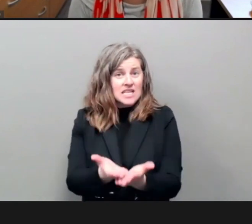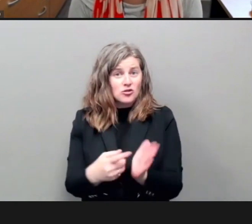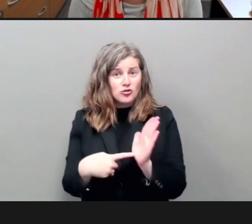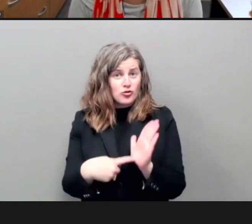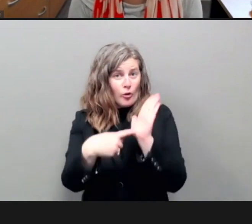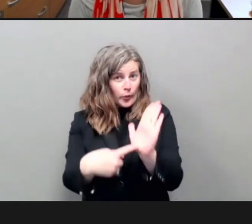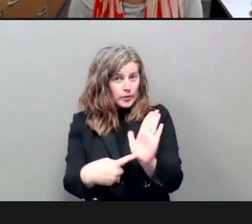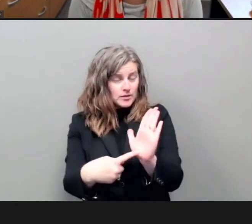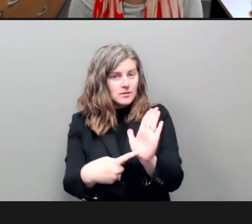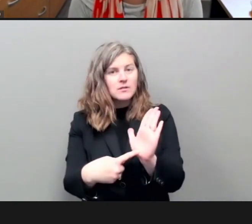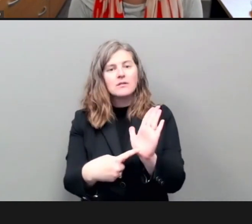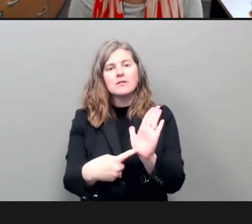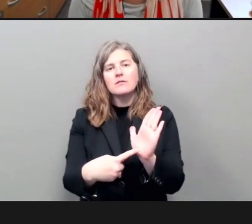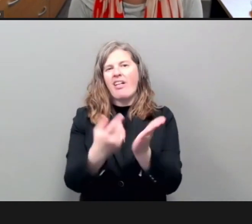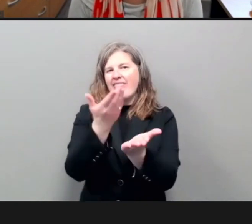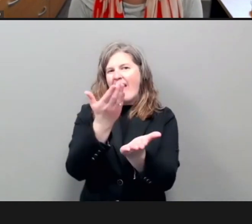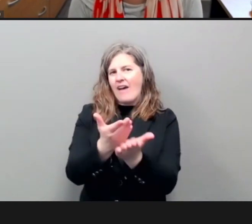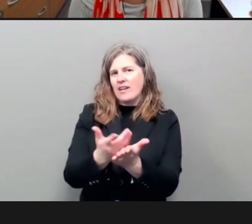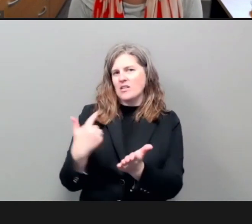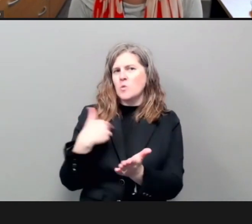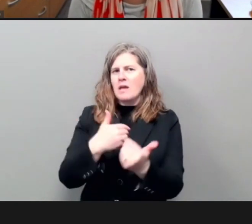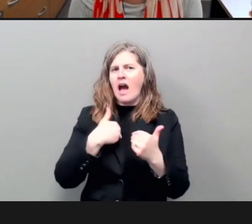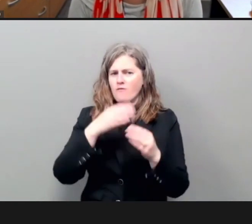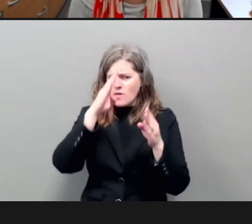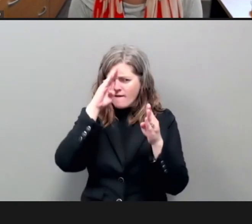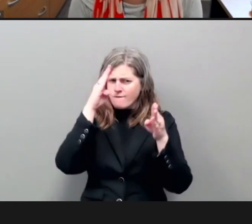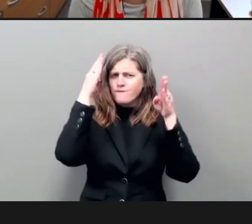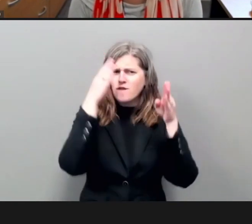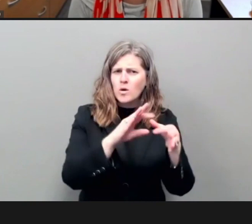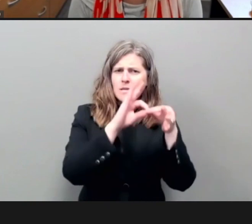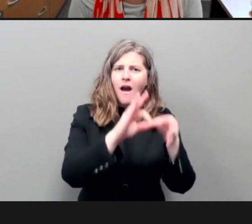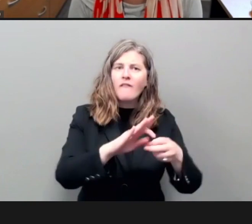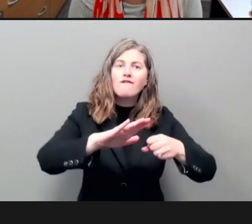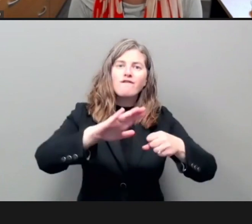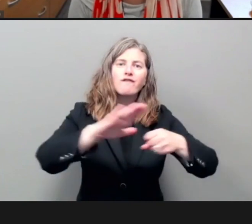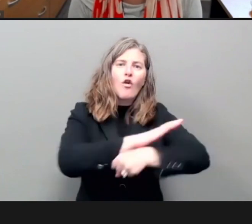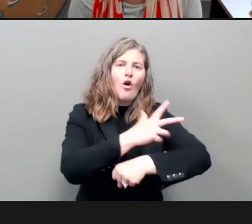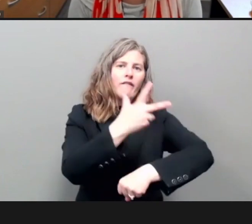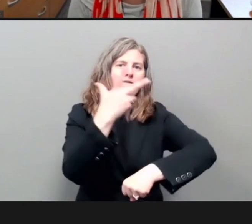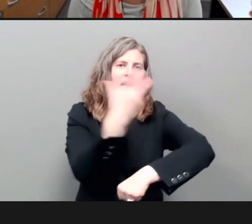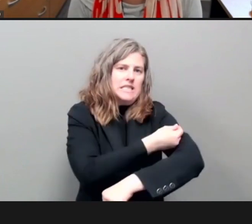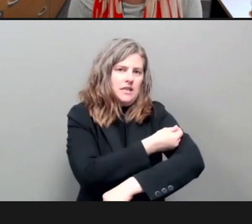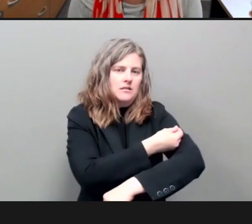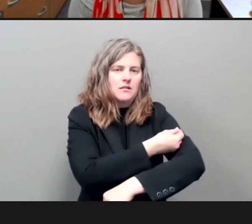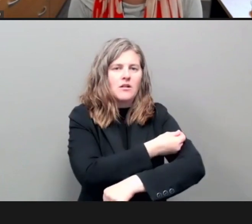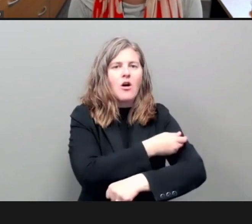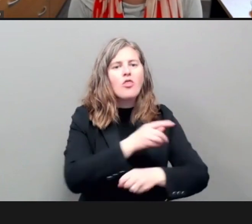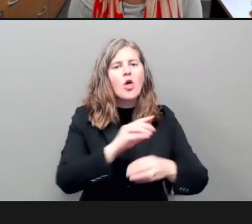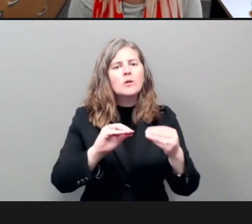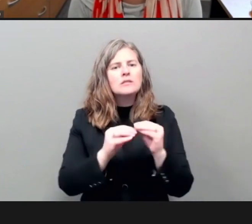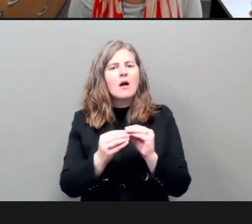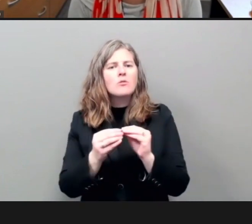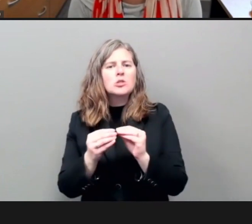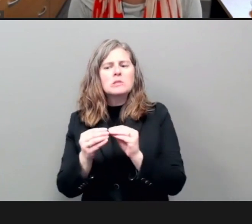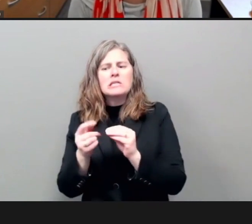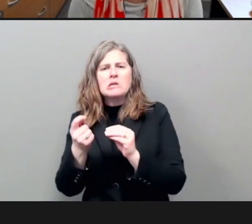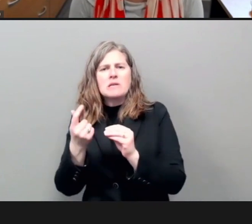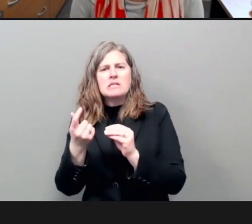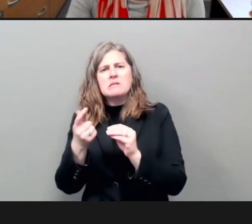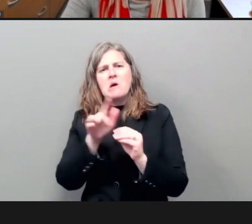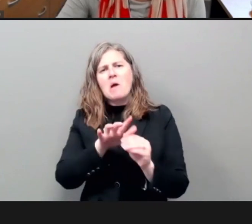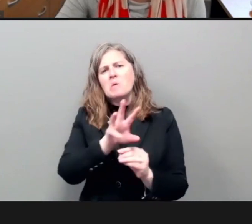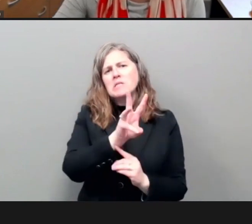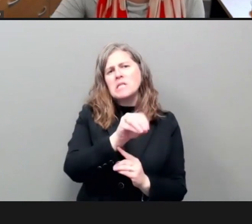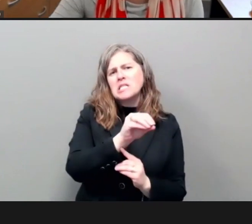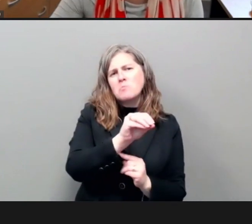says, well, the evidence we have is really focused and based on full vaccination. Those numbers that float around all about, you know, I'm